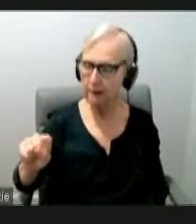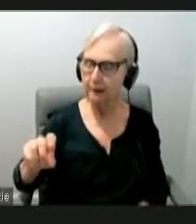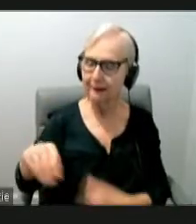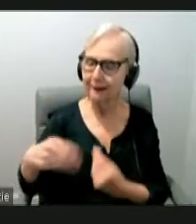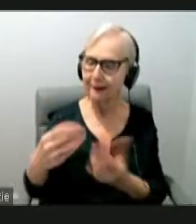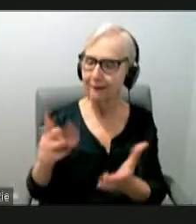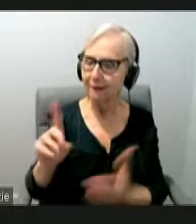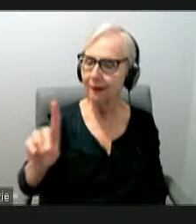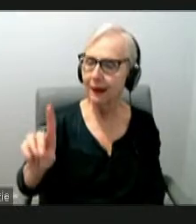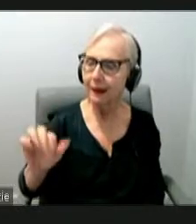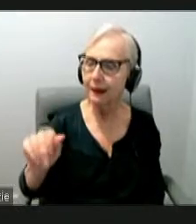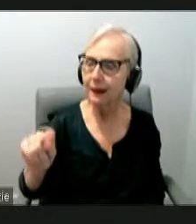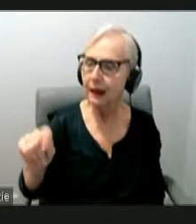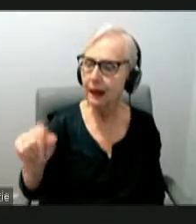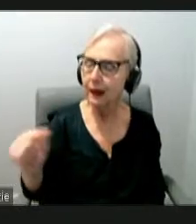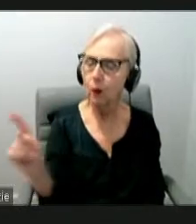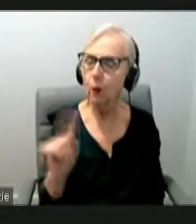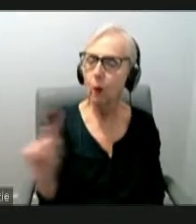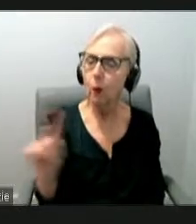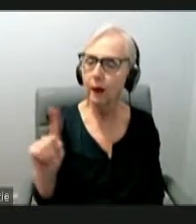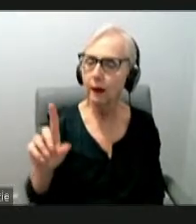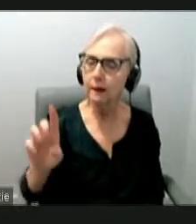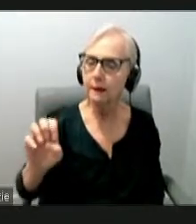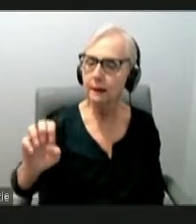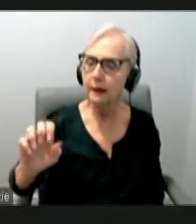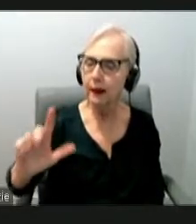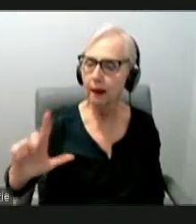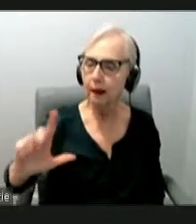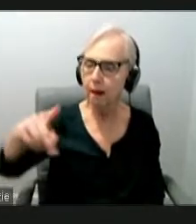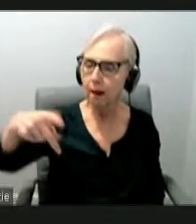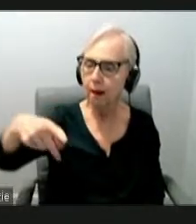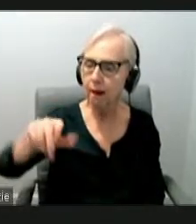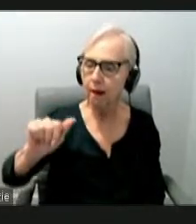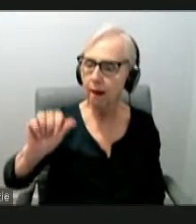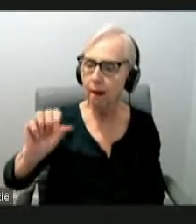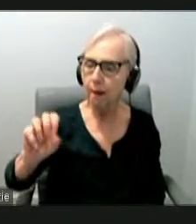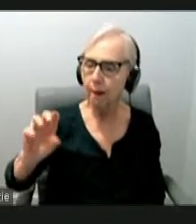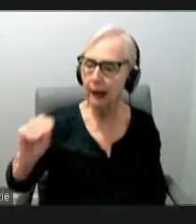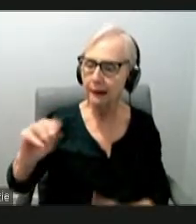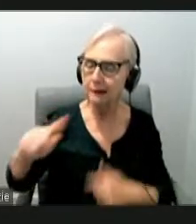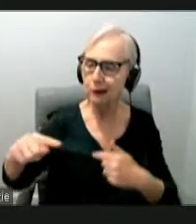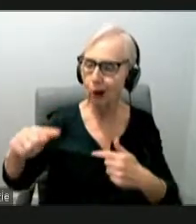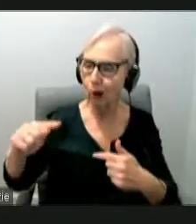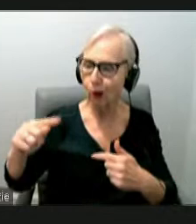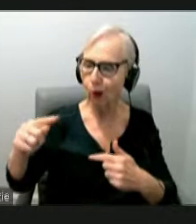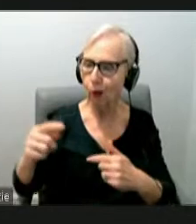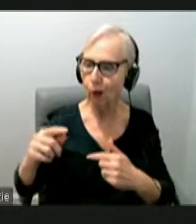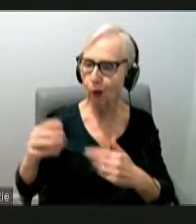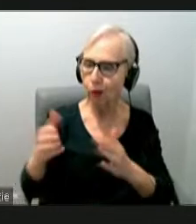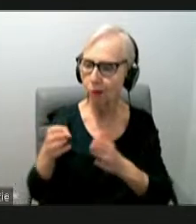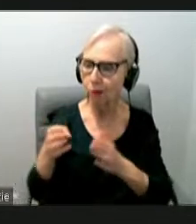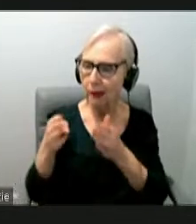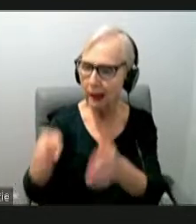data, where is El Paso headed? Should we be concerned about these trends that we're seeing currently?